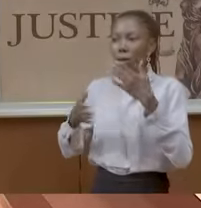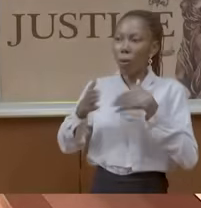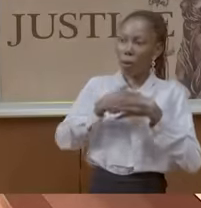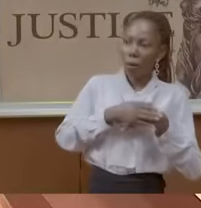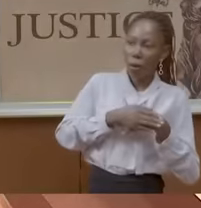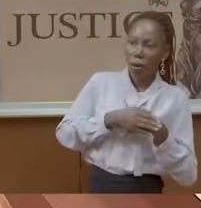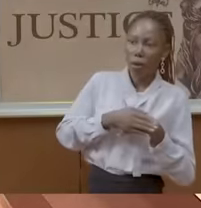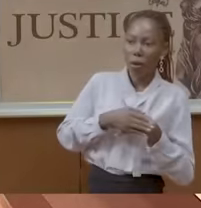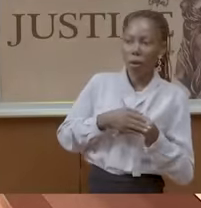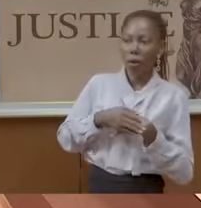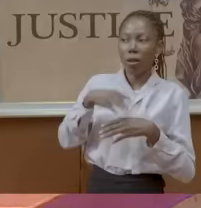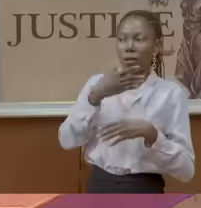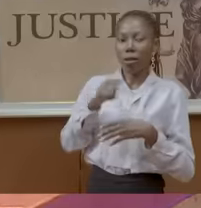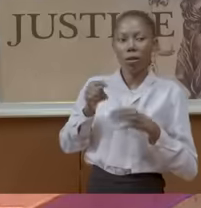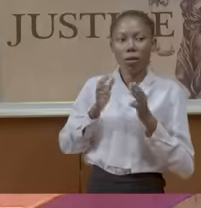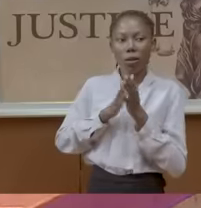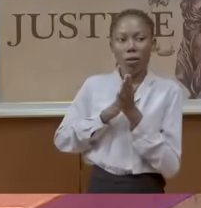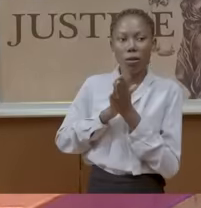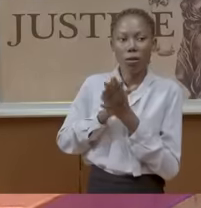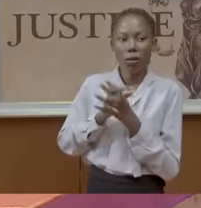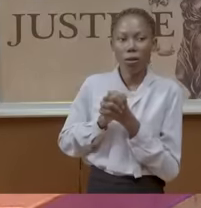coming because she will come and make troubles.